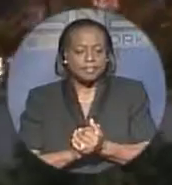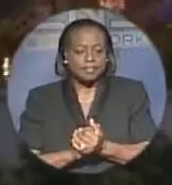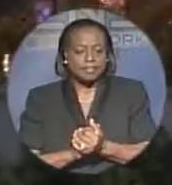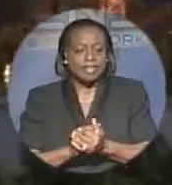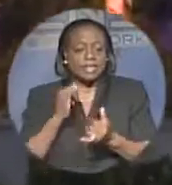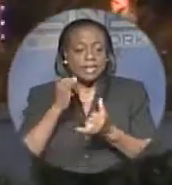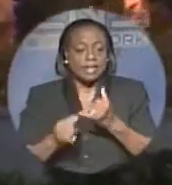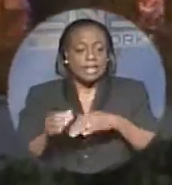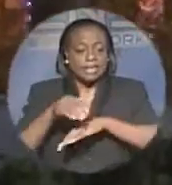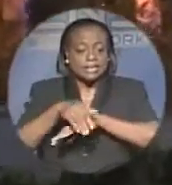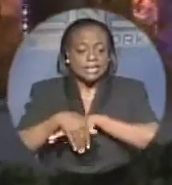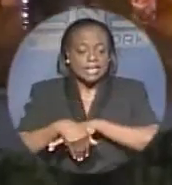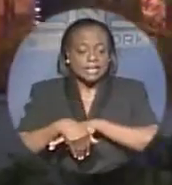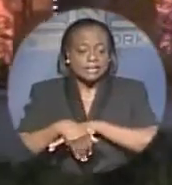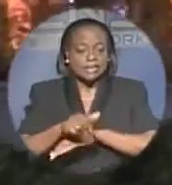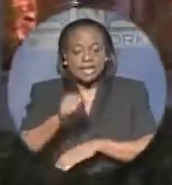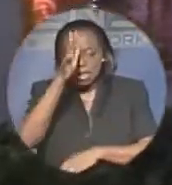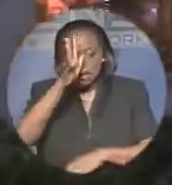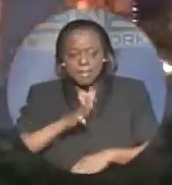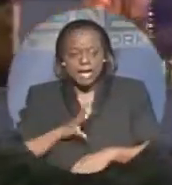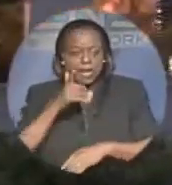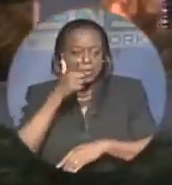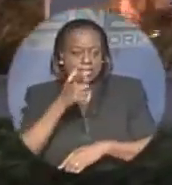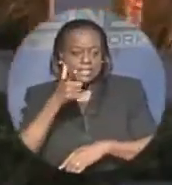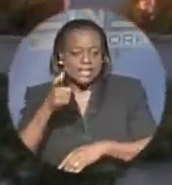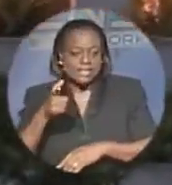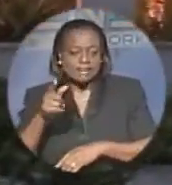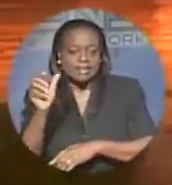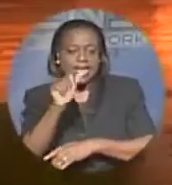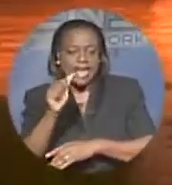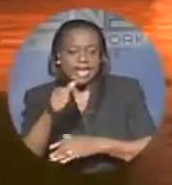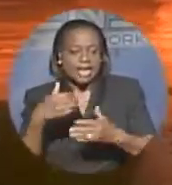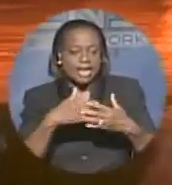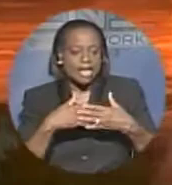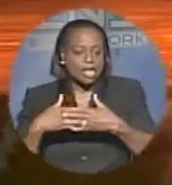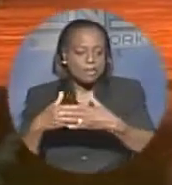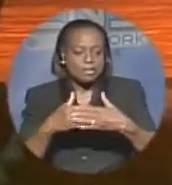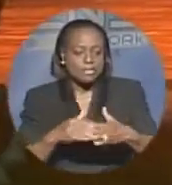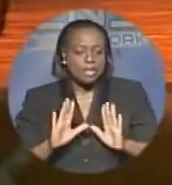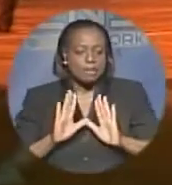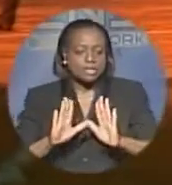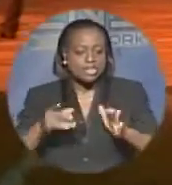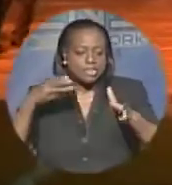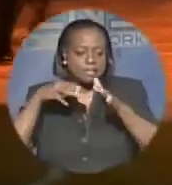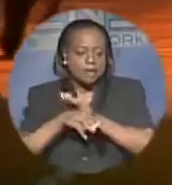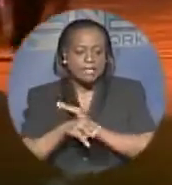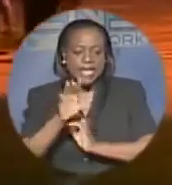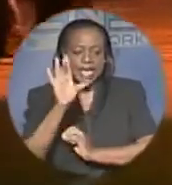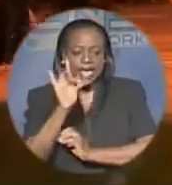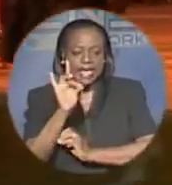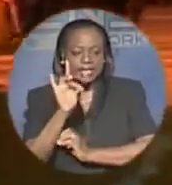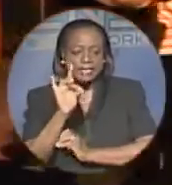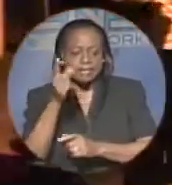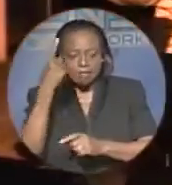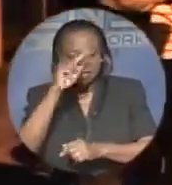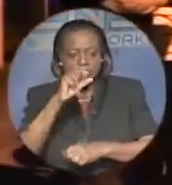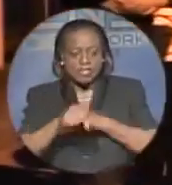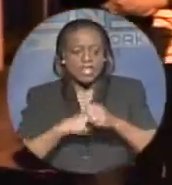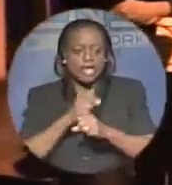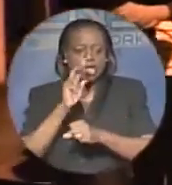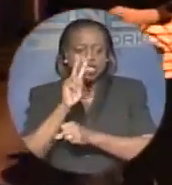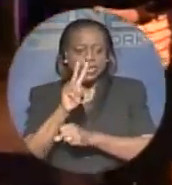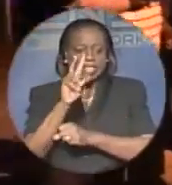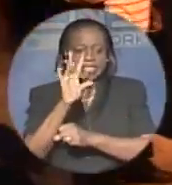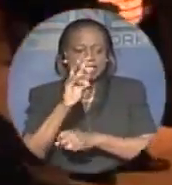Last evening, we told you that a man was gunned down in the Adelaide community, pushing the murder count to 8 for the year. Police say